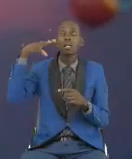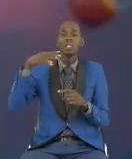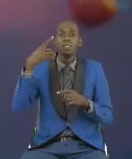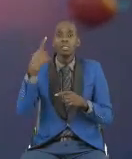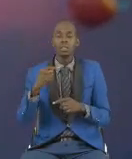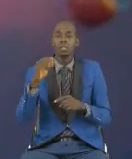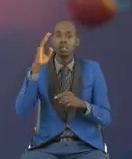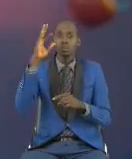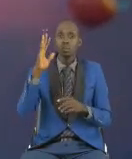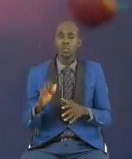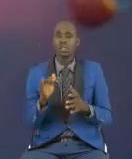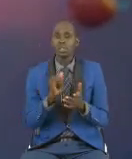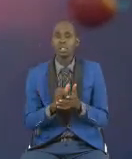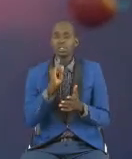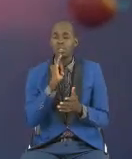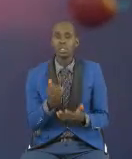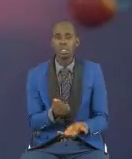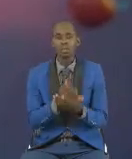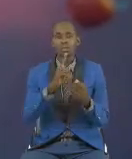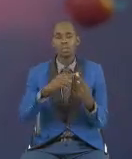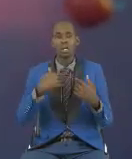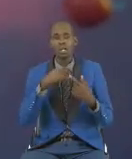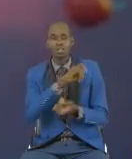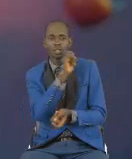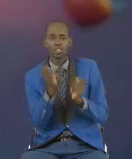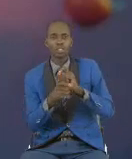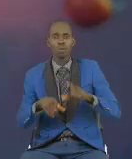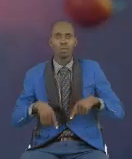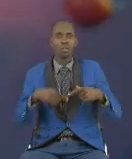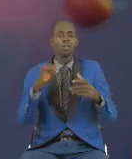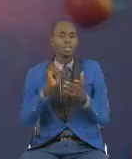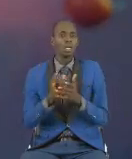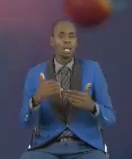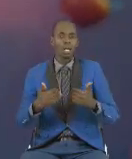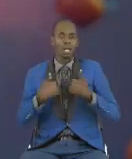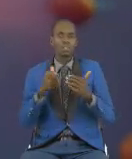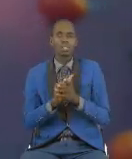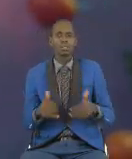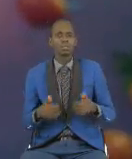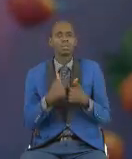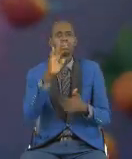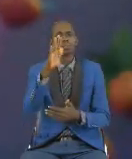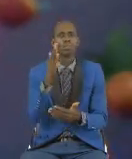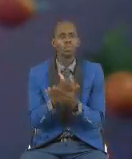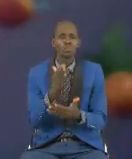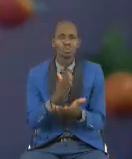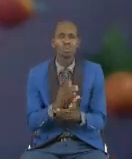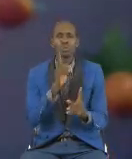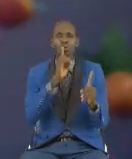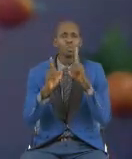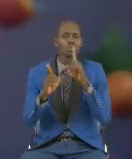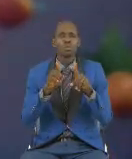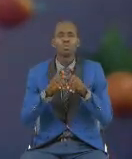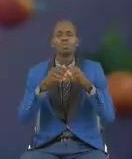life, that will have the challenge and they will say, you talk too much about heaven. Let's live here